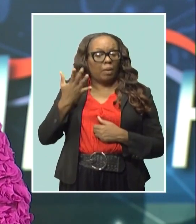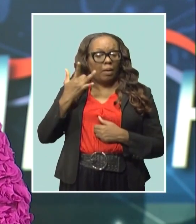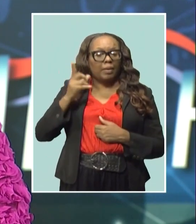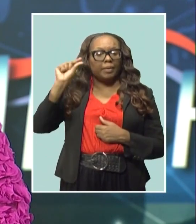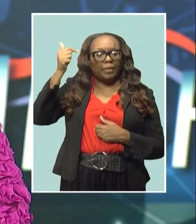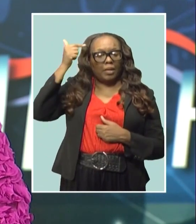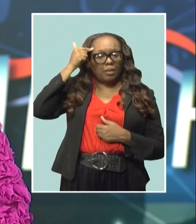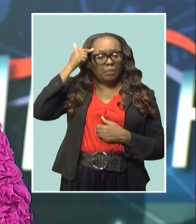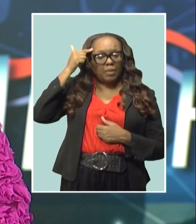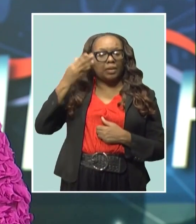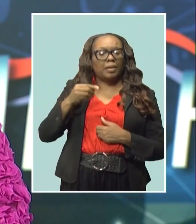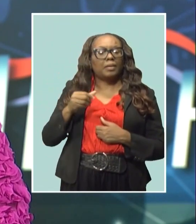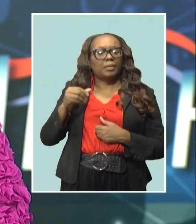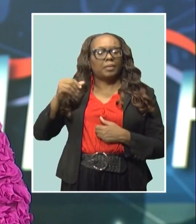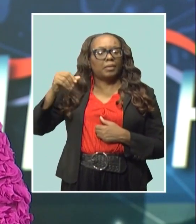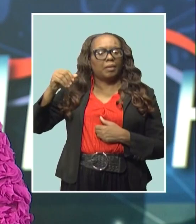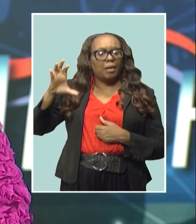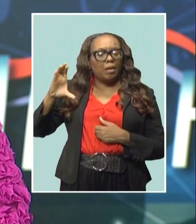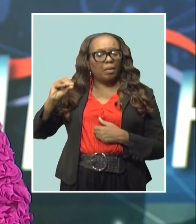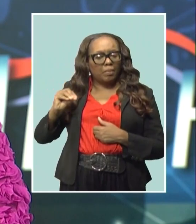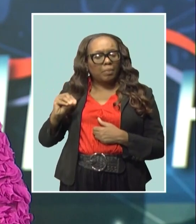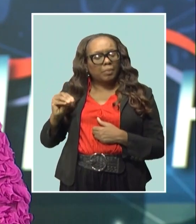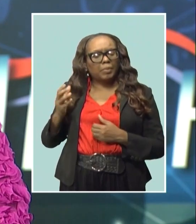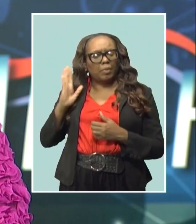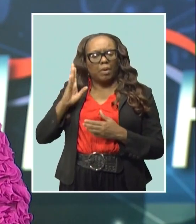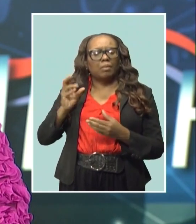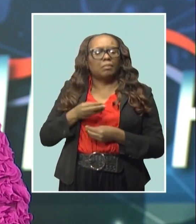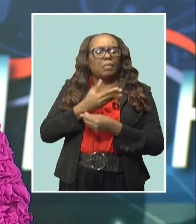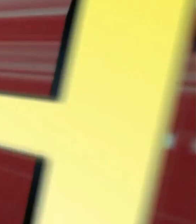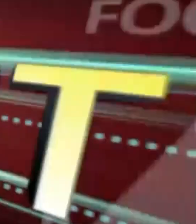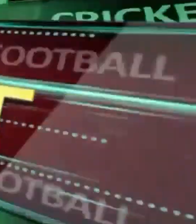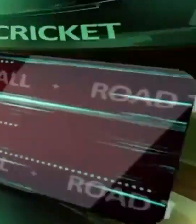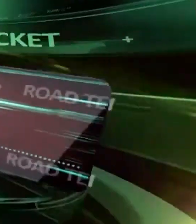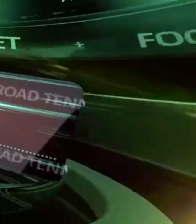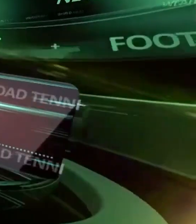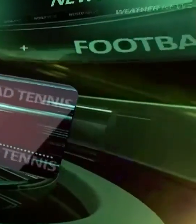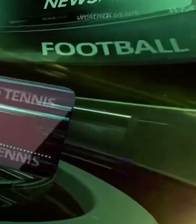subventions provided by government and the company's internal process adjustment.